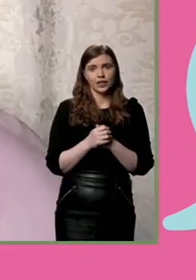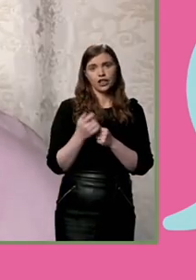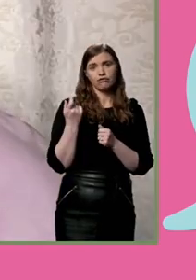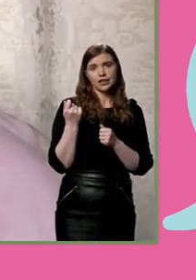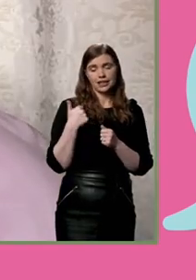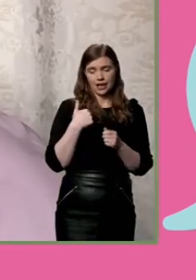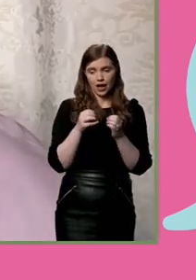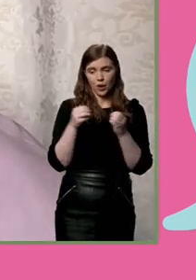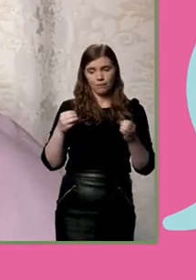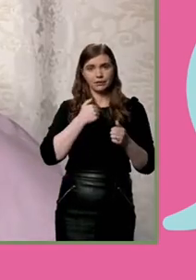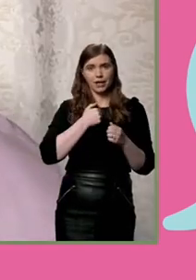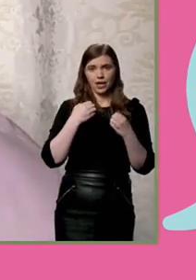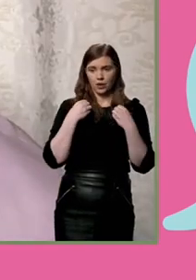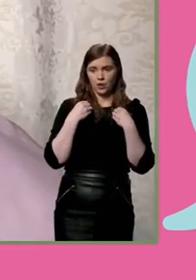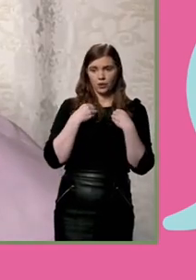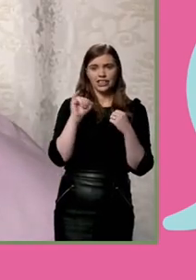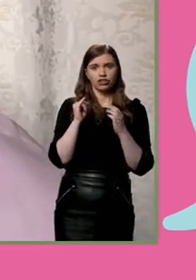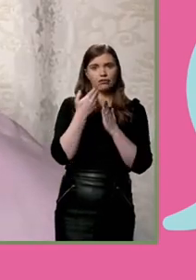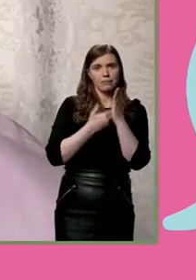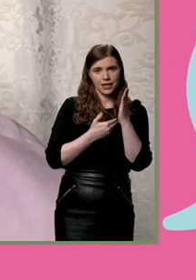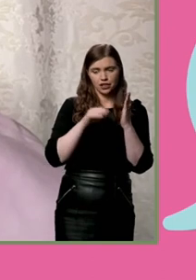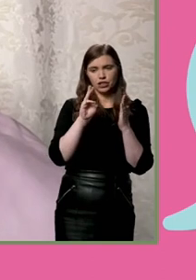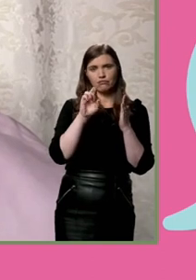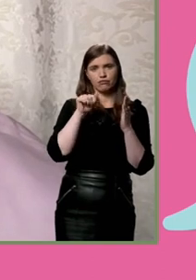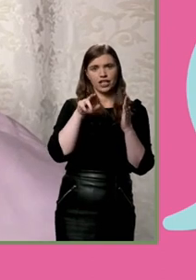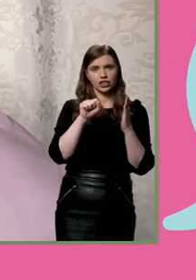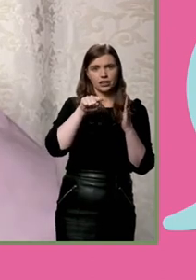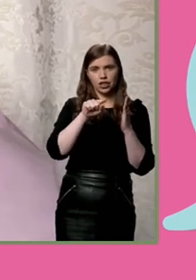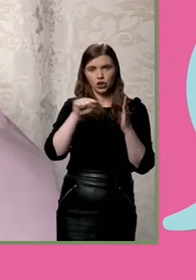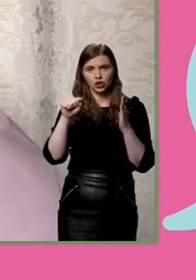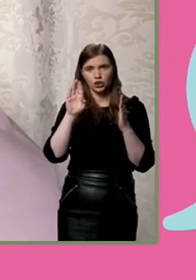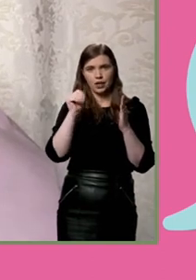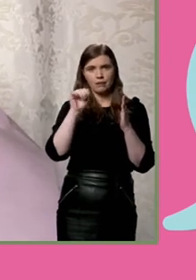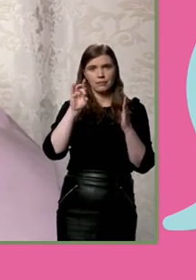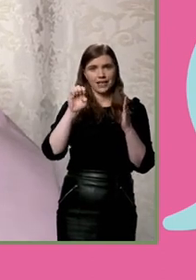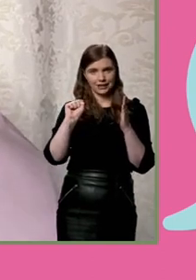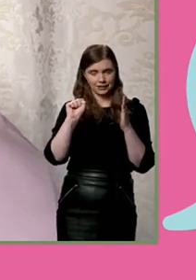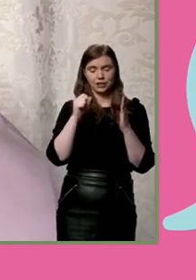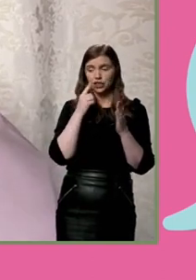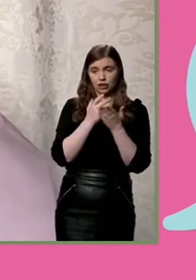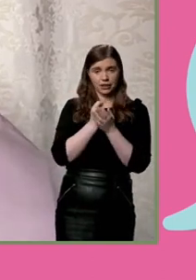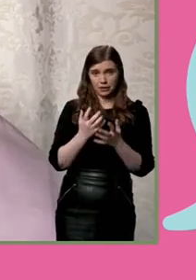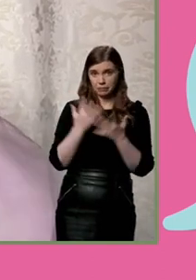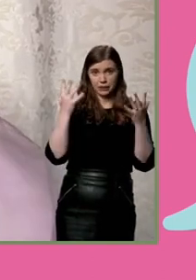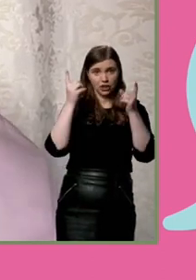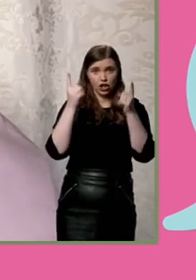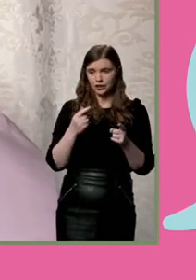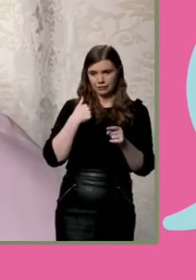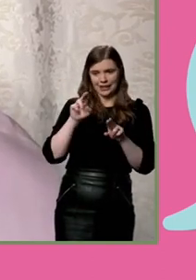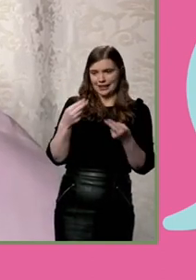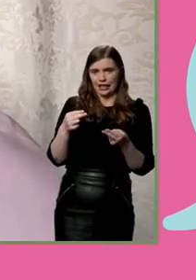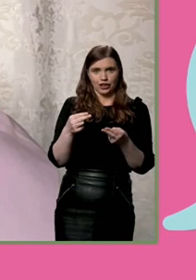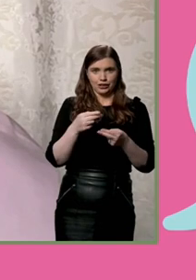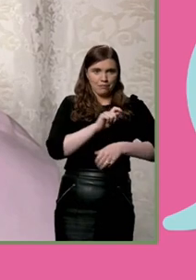Recently, I've opened up my own Instagram page at precious.underscorebakes. Sometimes I'd get massive orders and I would not be able